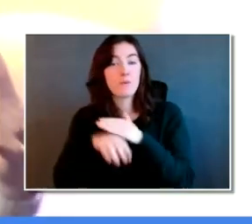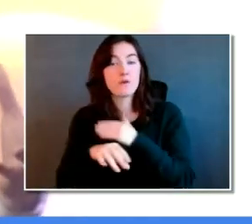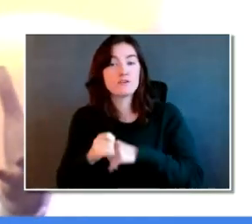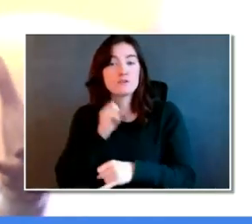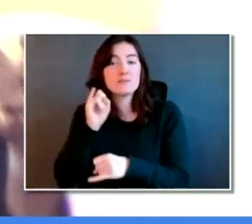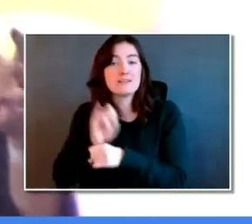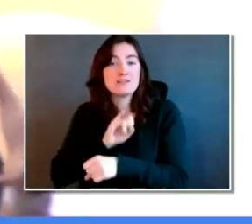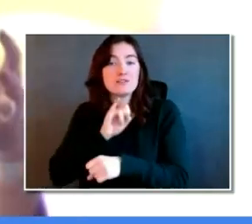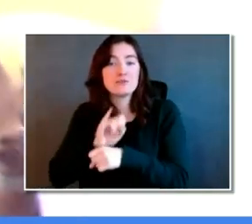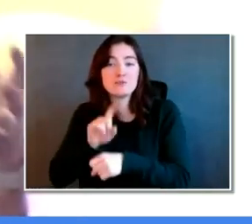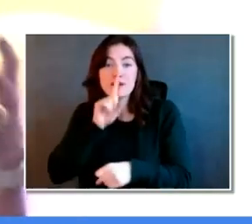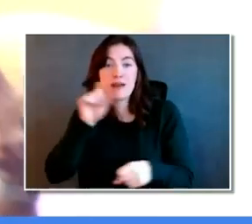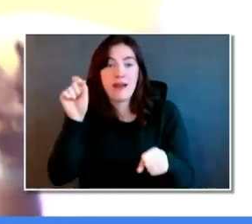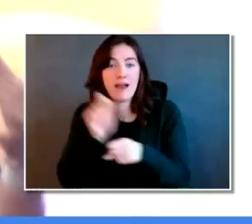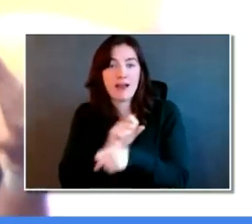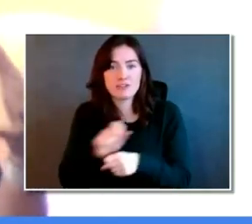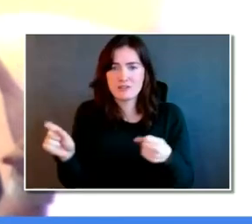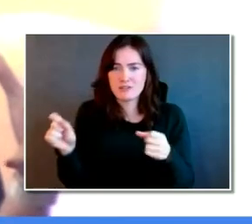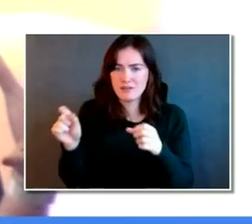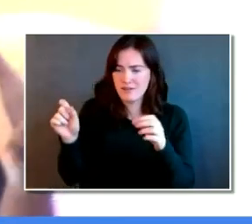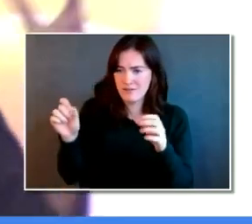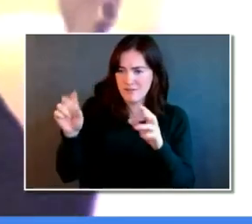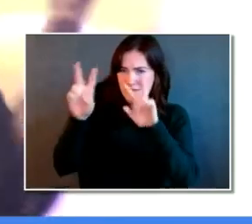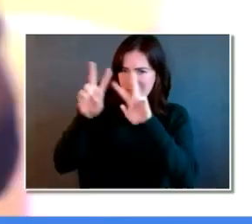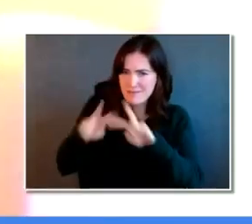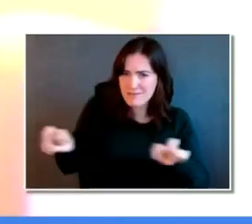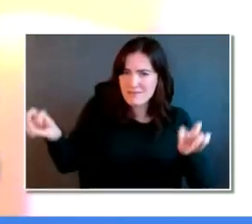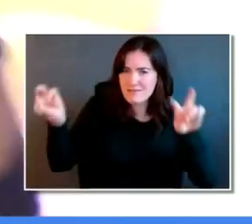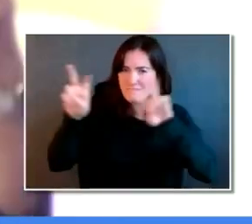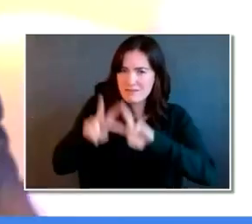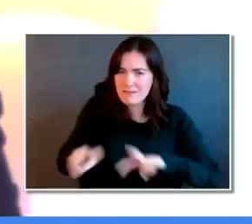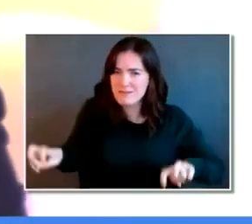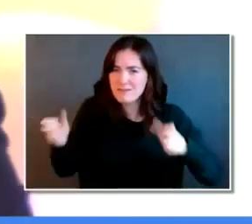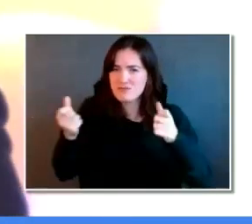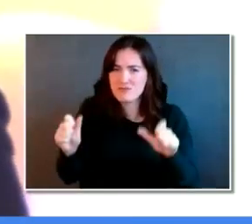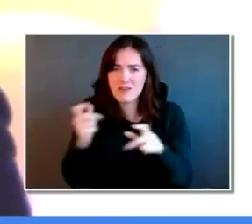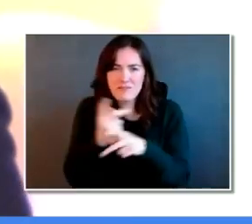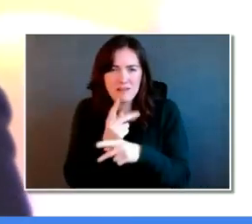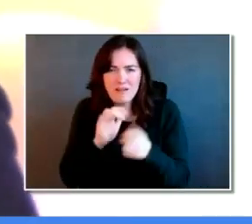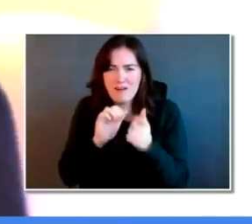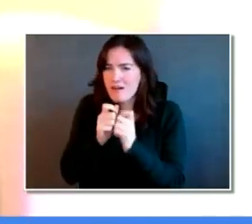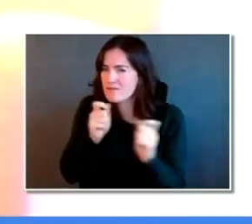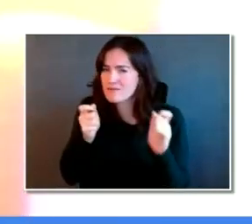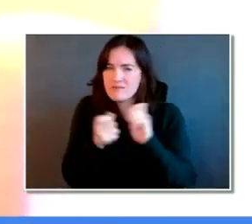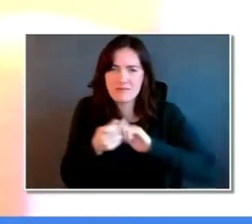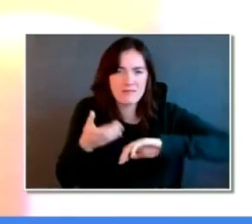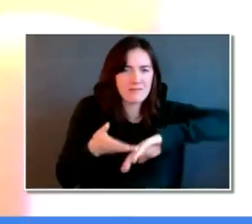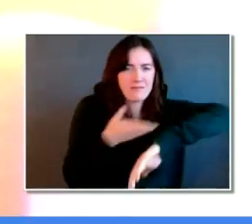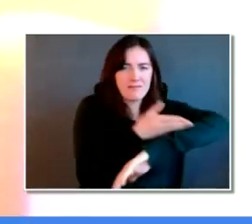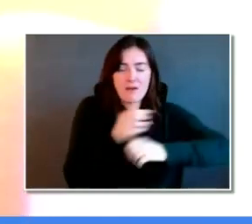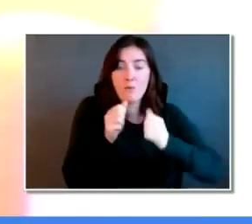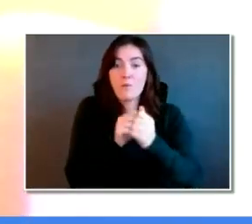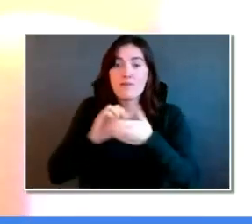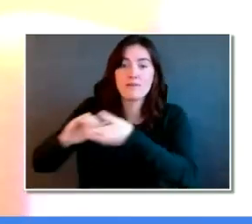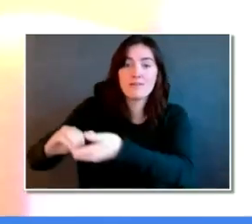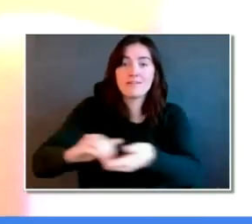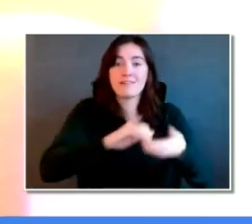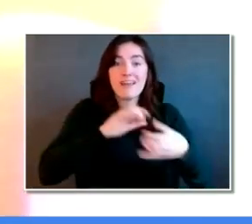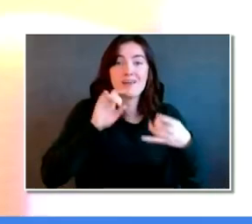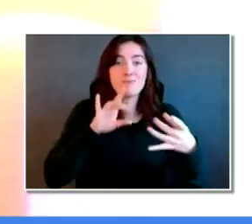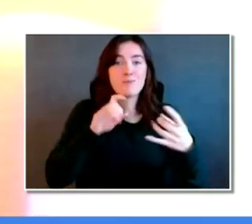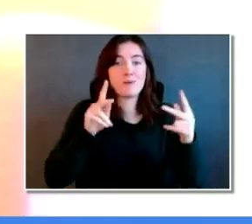open it up to figure out how to make it better with the input of everyone in the room. Let's give our chancellor a round